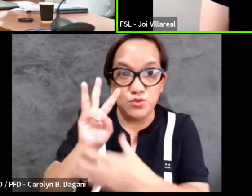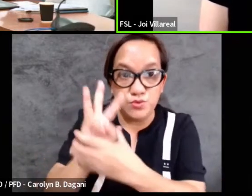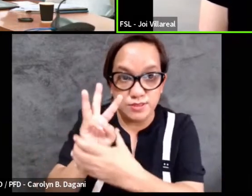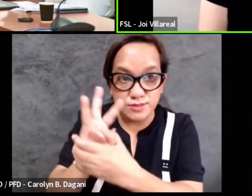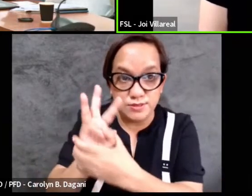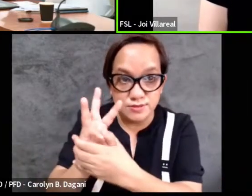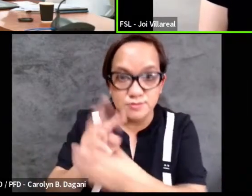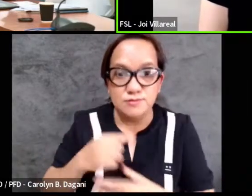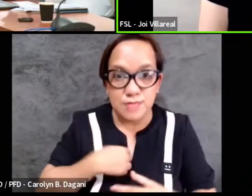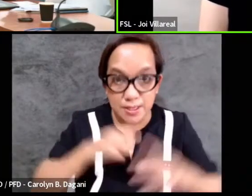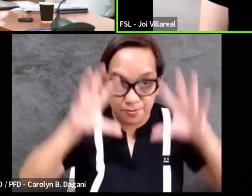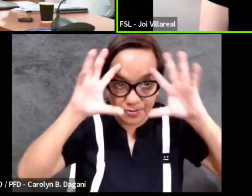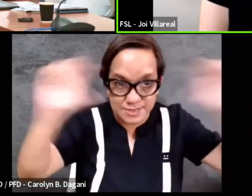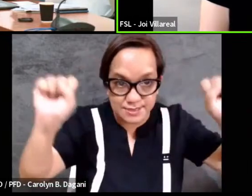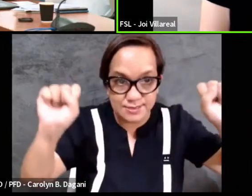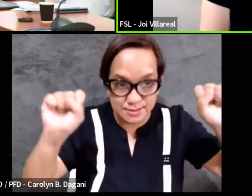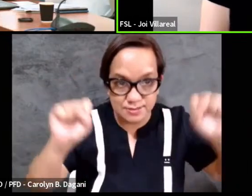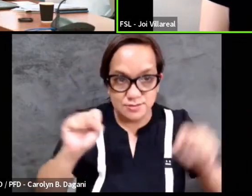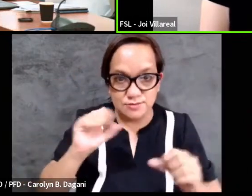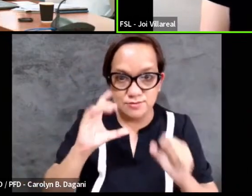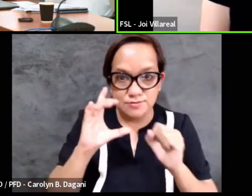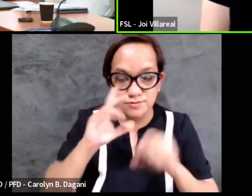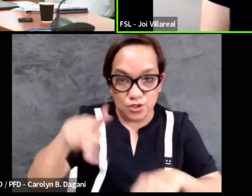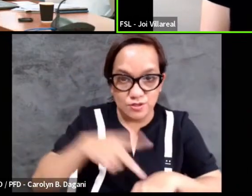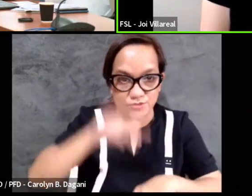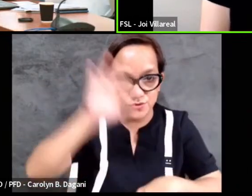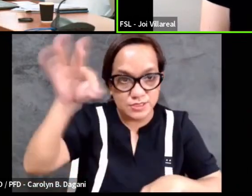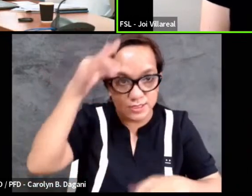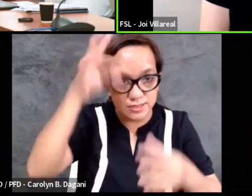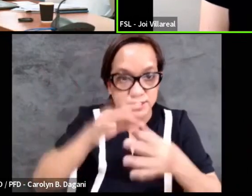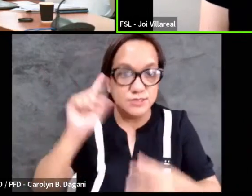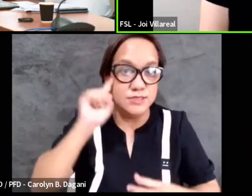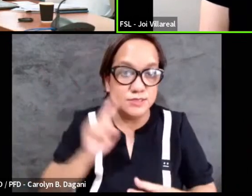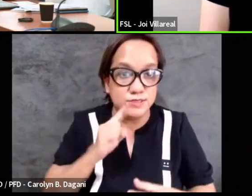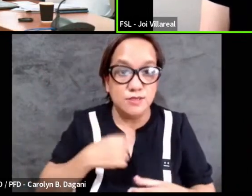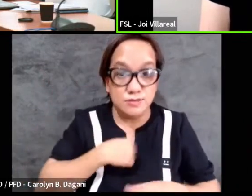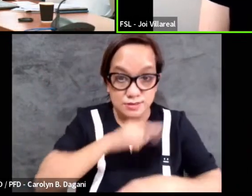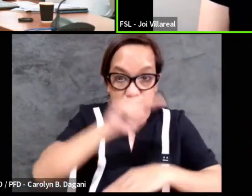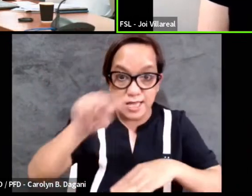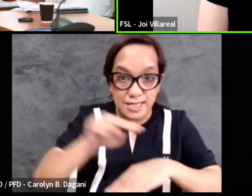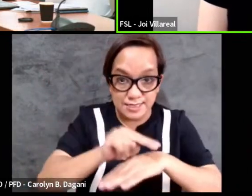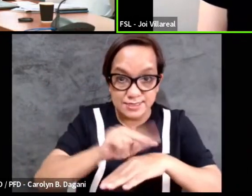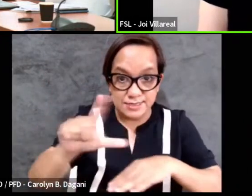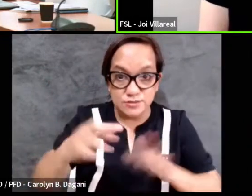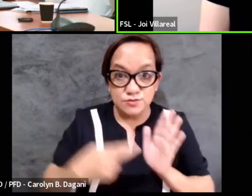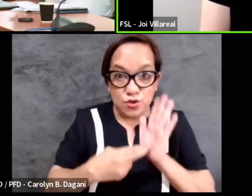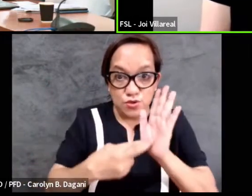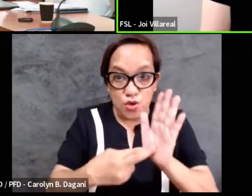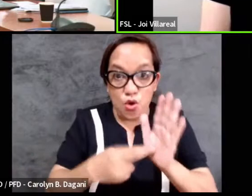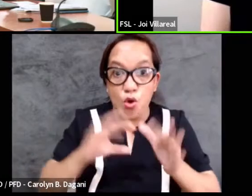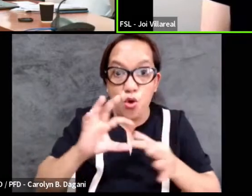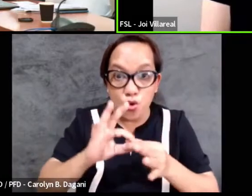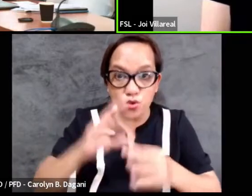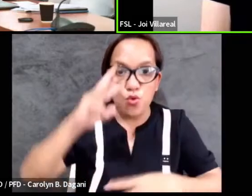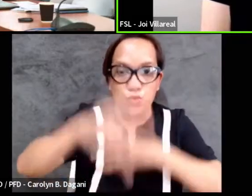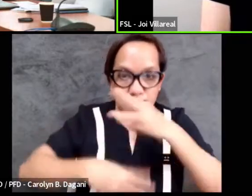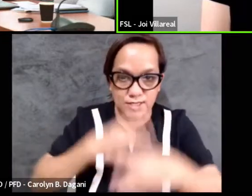And kasama po nga, like what Director Casanova said, meron na po kami unit sa